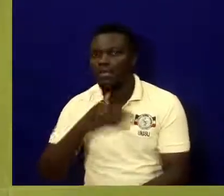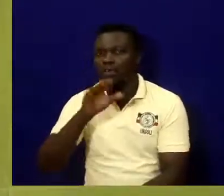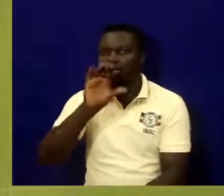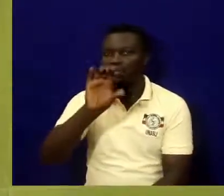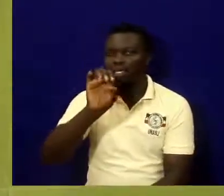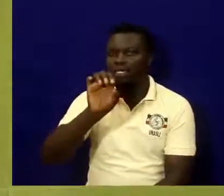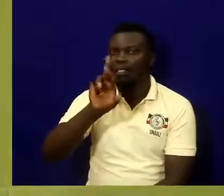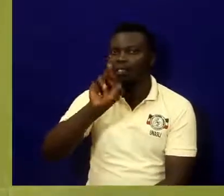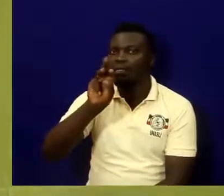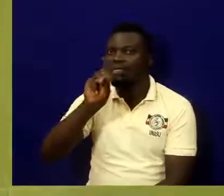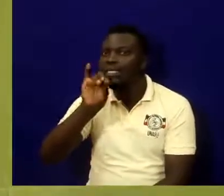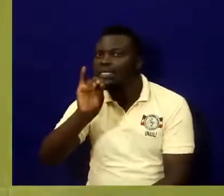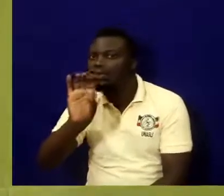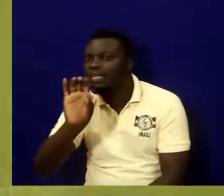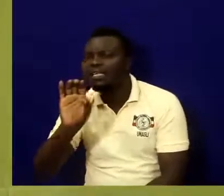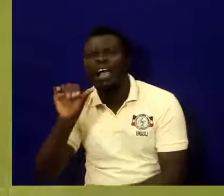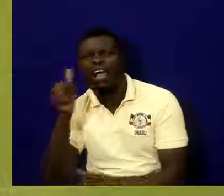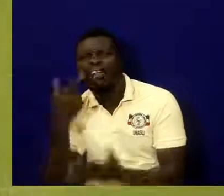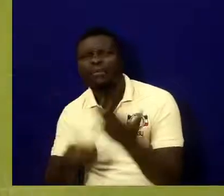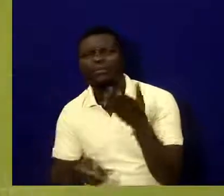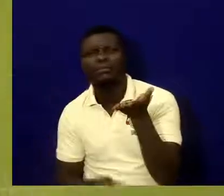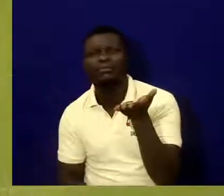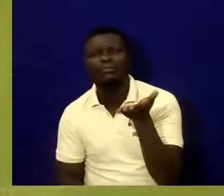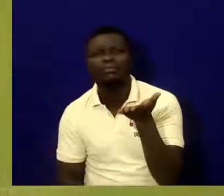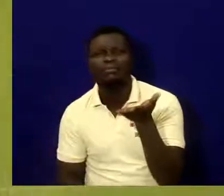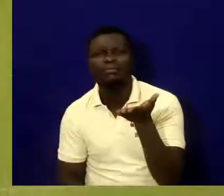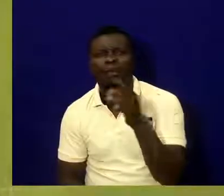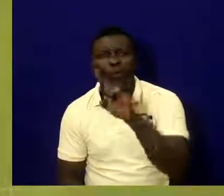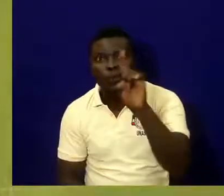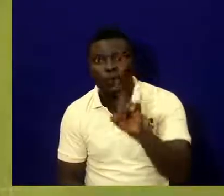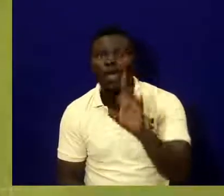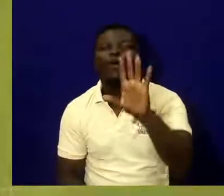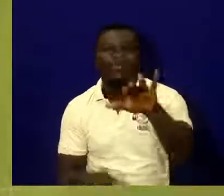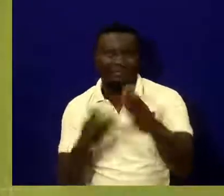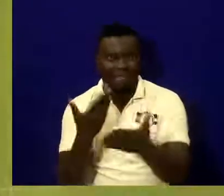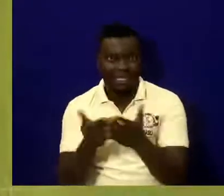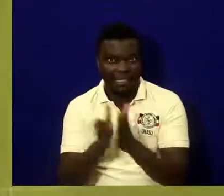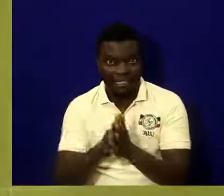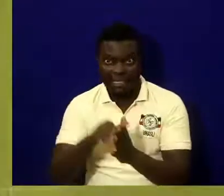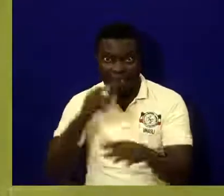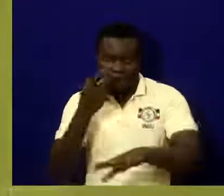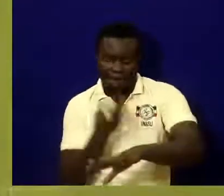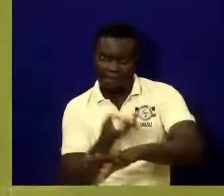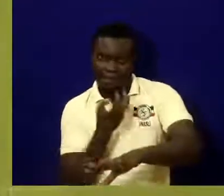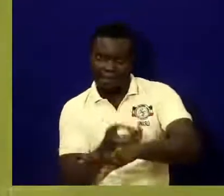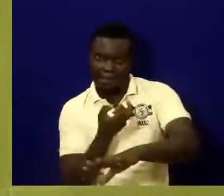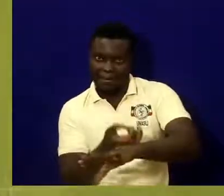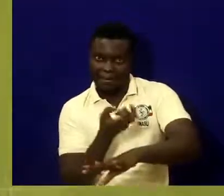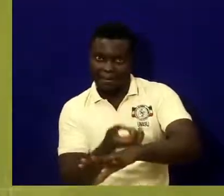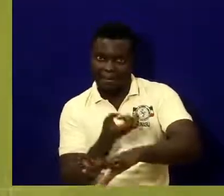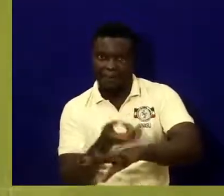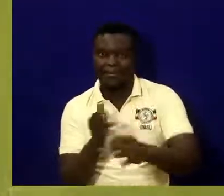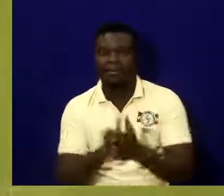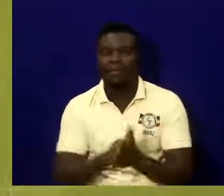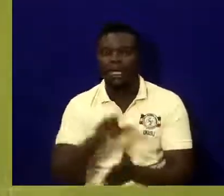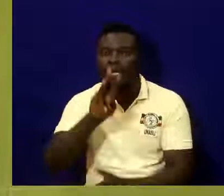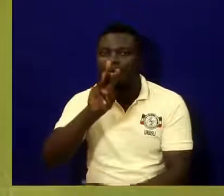ceramic. Which other one? Oh, good, metallic. Metallic.